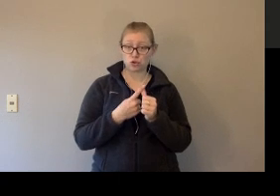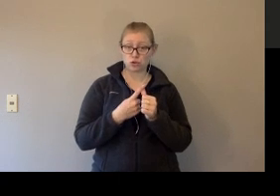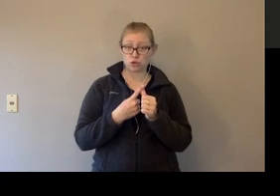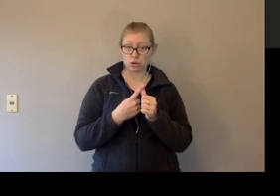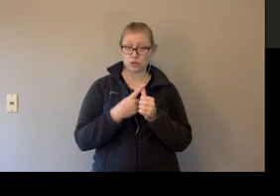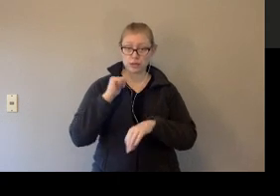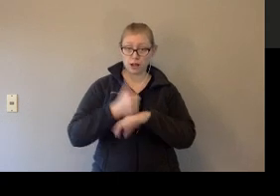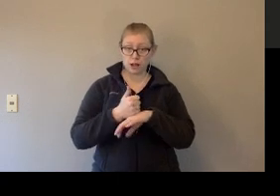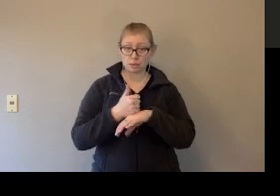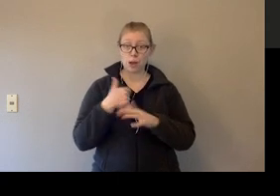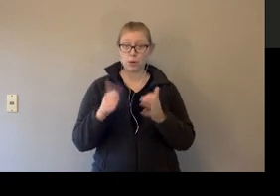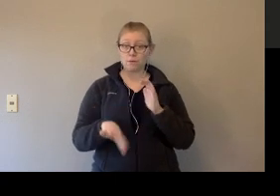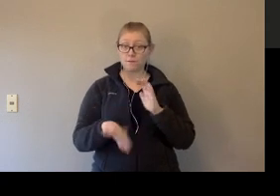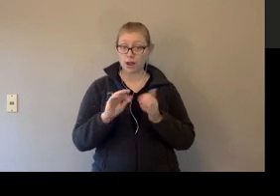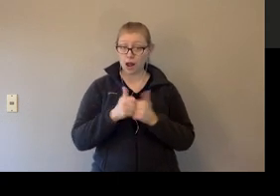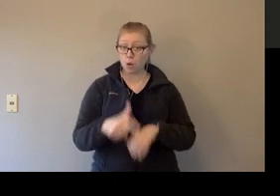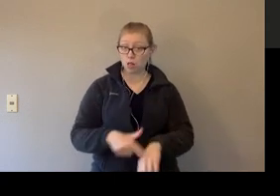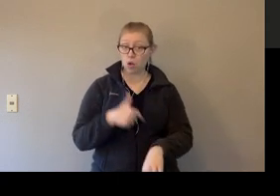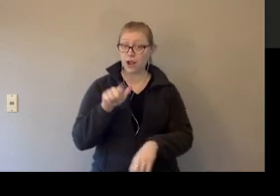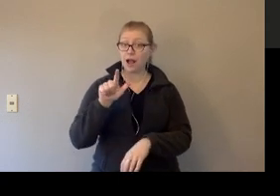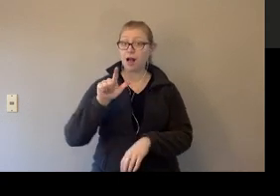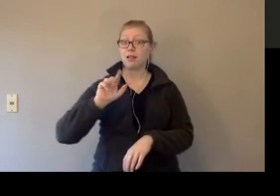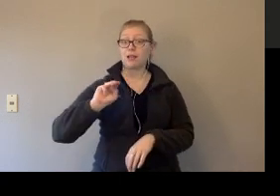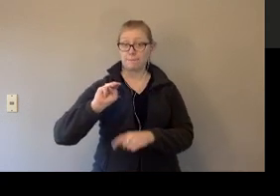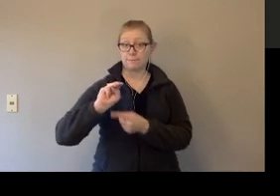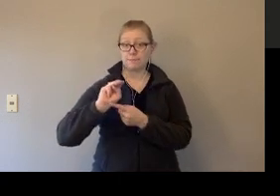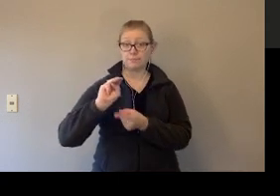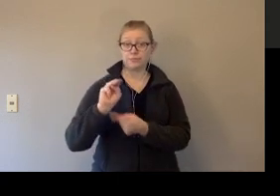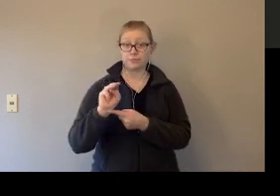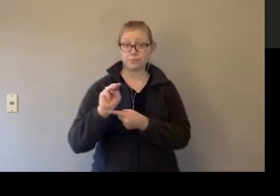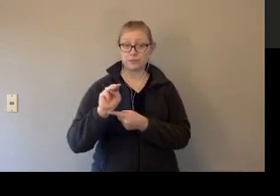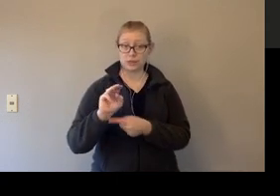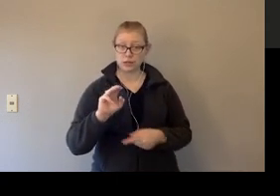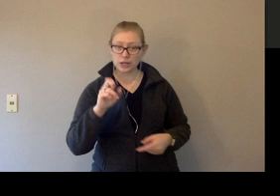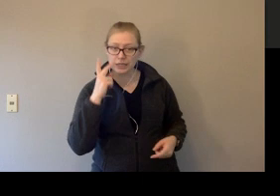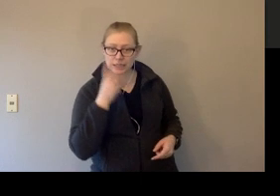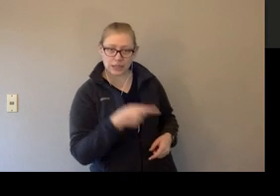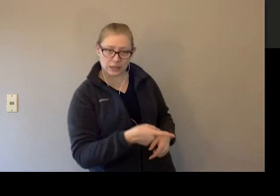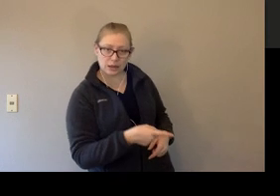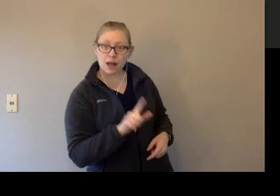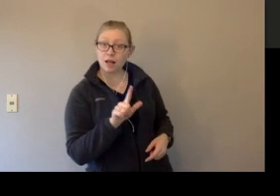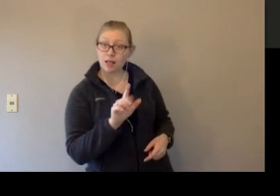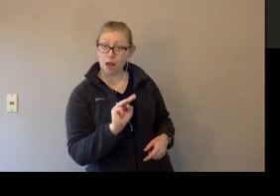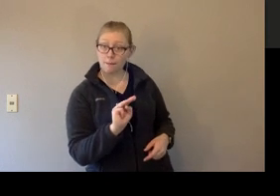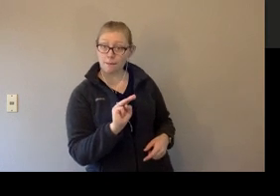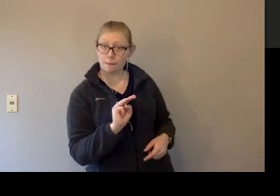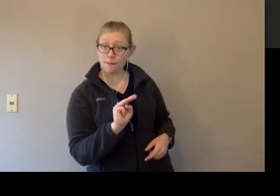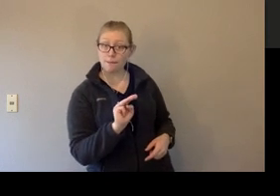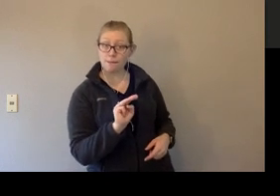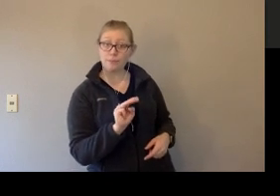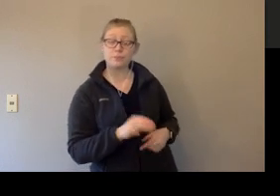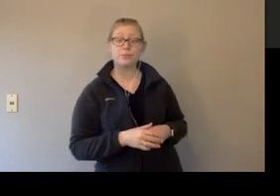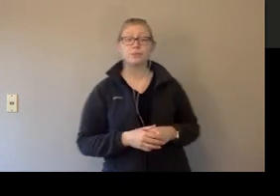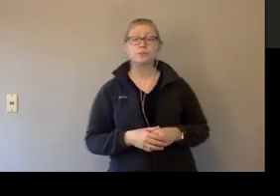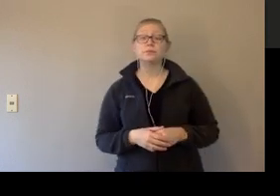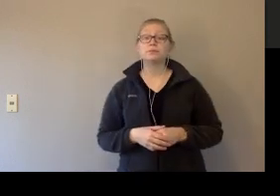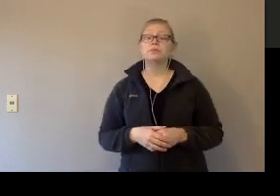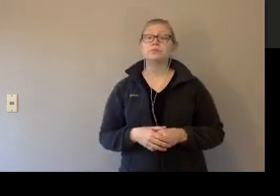setup. I want to find the length LM. So here is LM right here, and so I'm going to